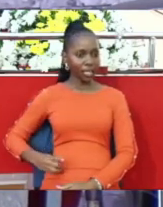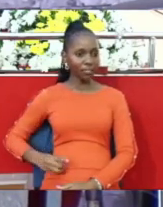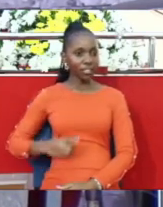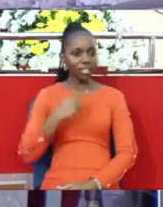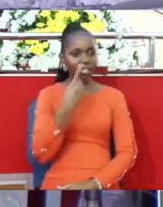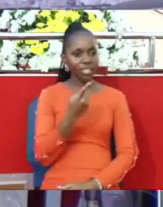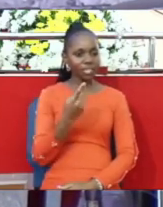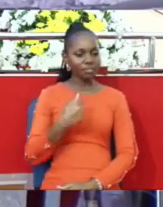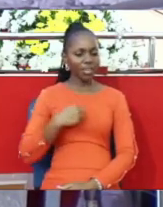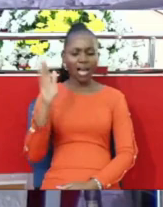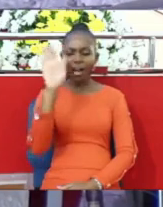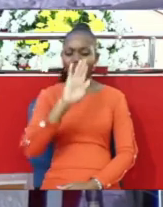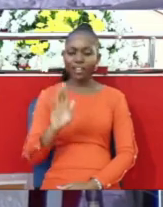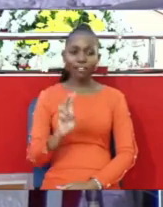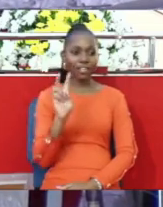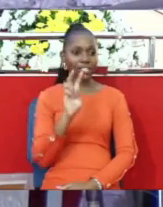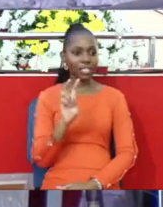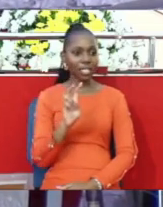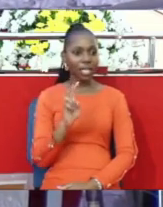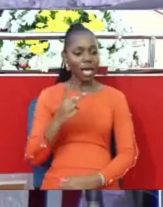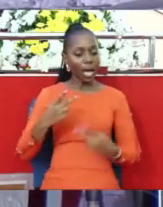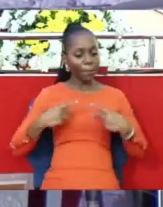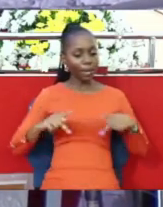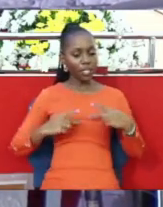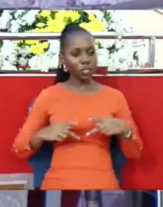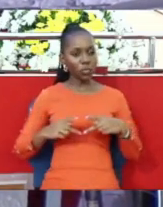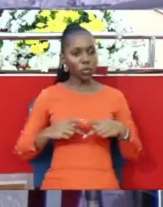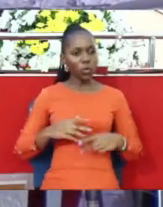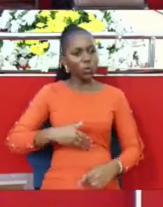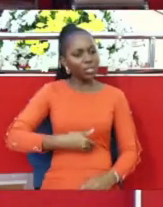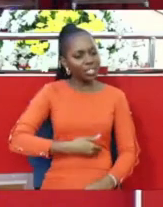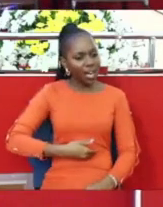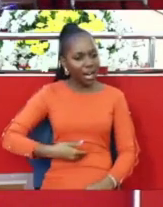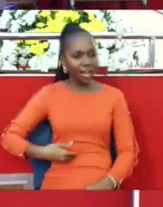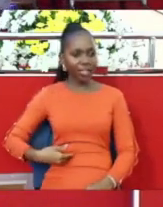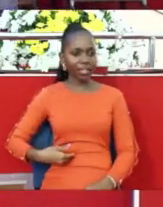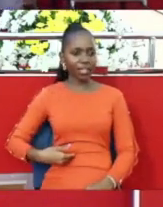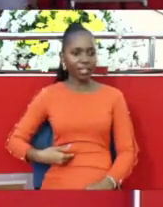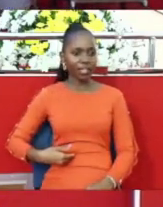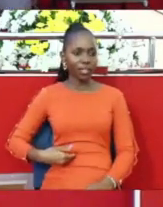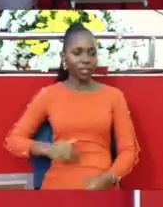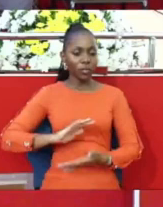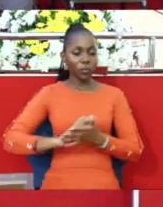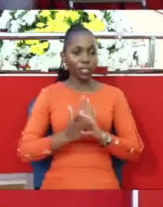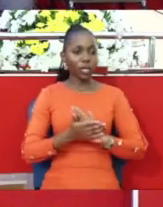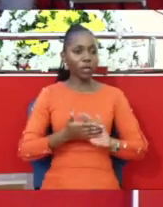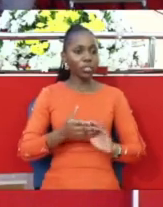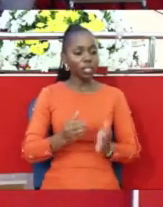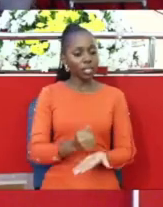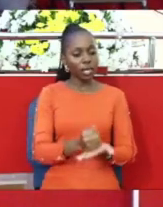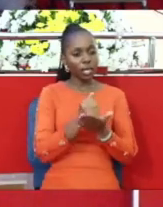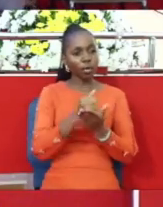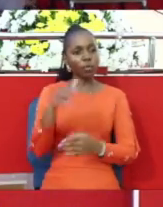hungry anaenda njaa or his child begging for bread. I'm not a beggar. Mimi sio muombaji. The Lord has my share. Bwana